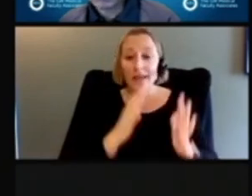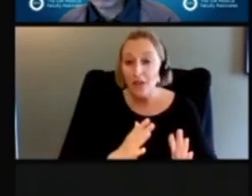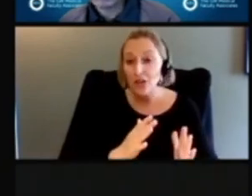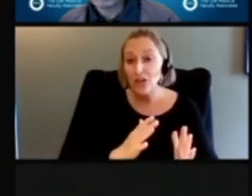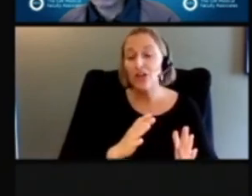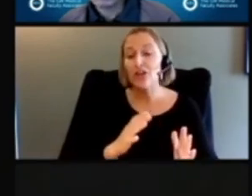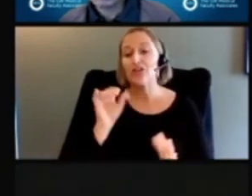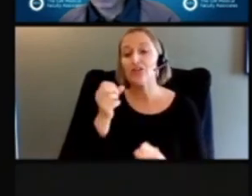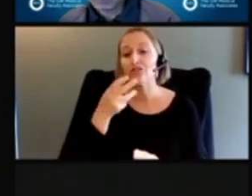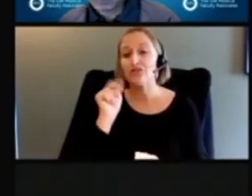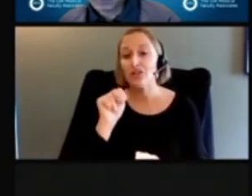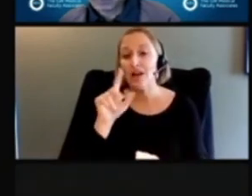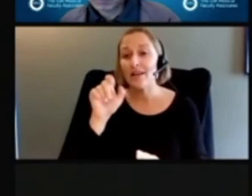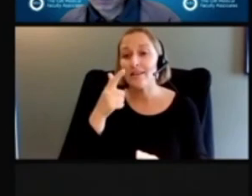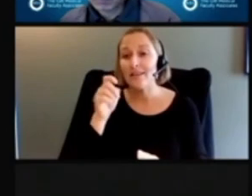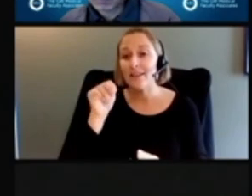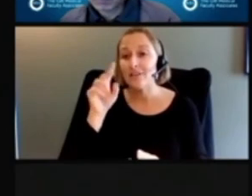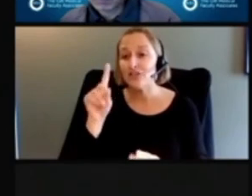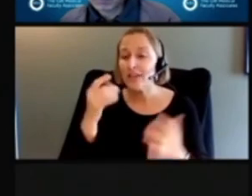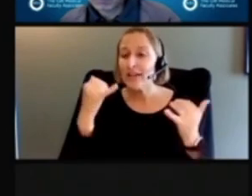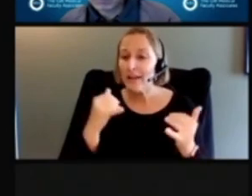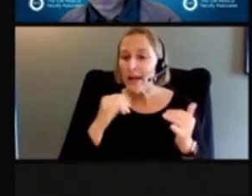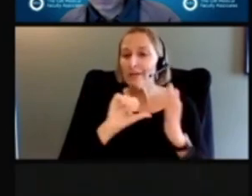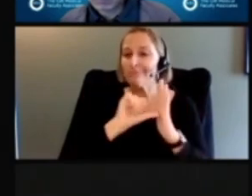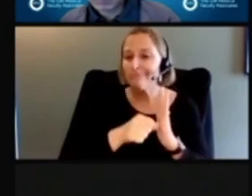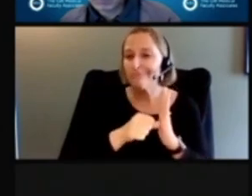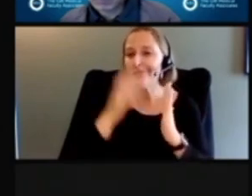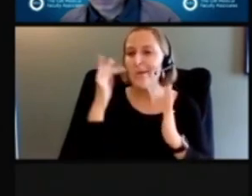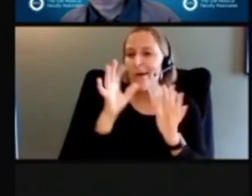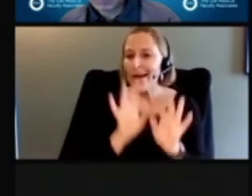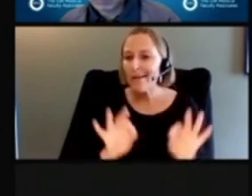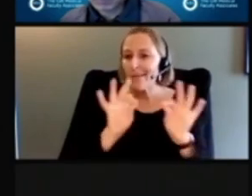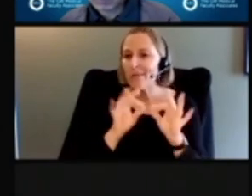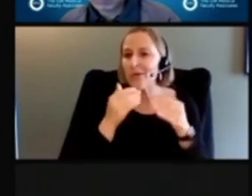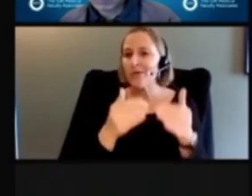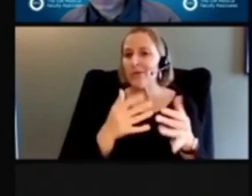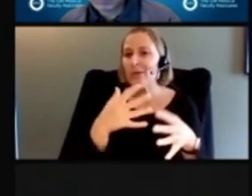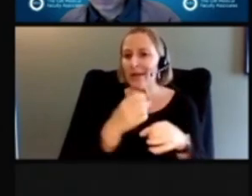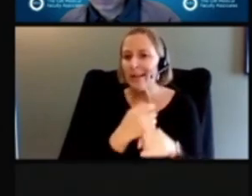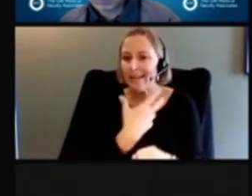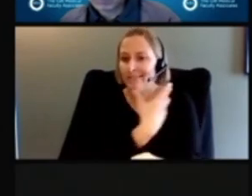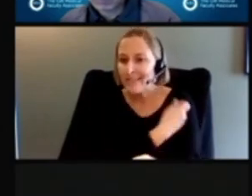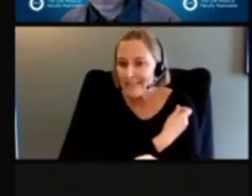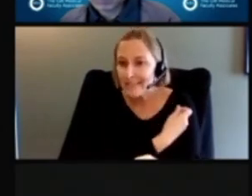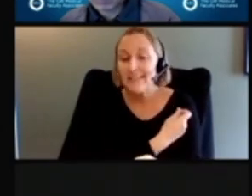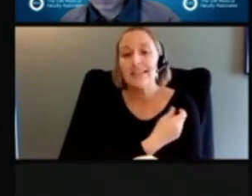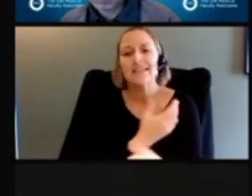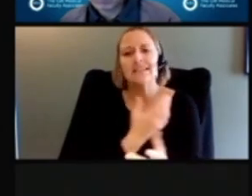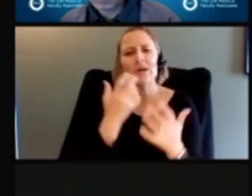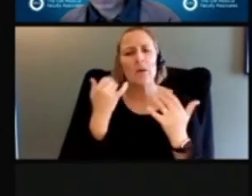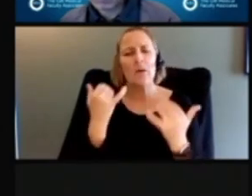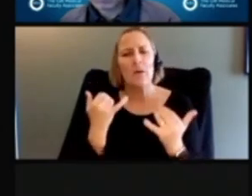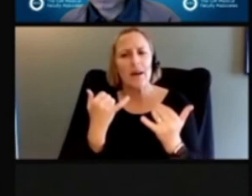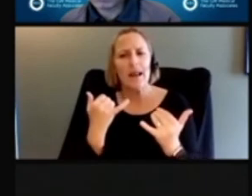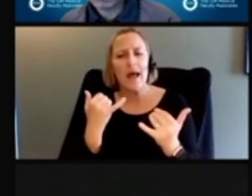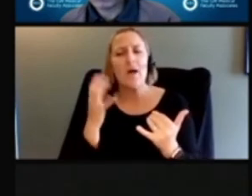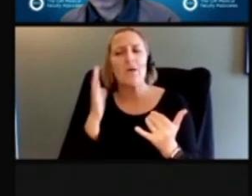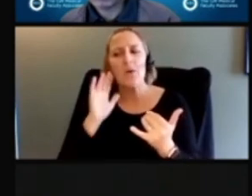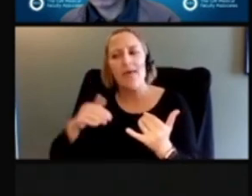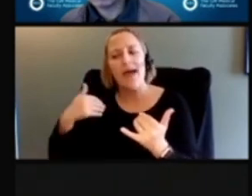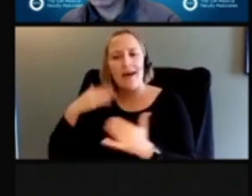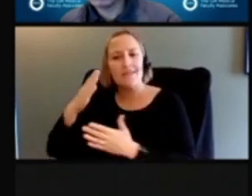right? What does this mean to go outside of the people we traditionally partner with, but knowing that there are other more